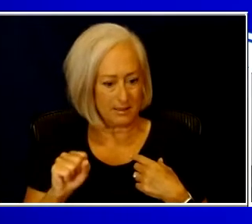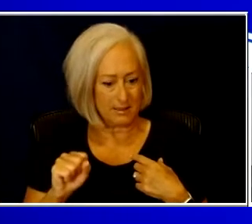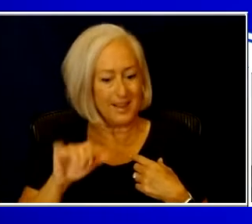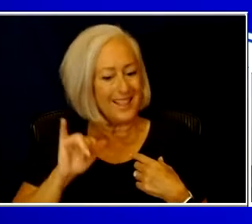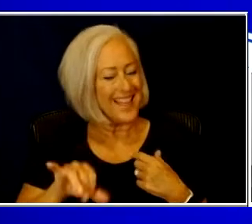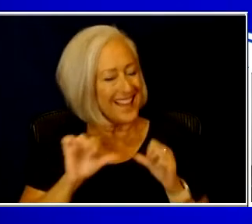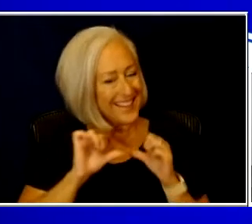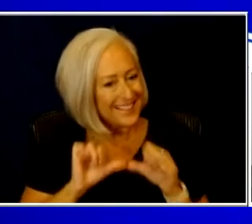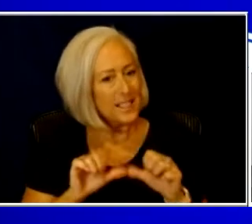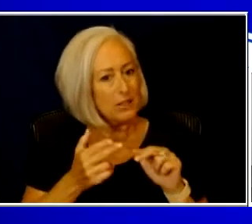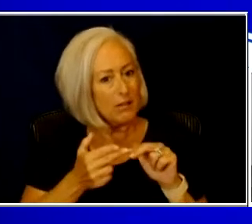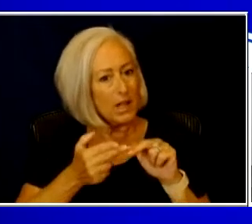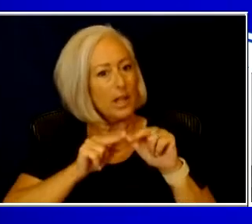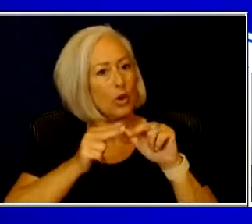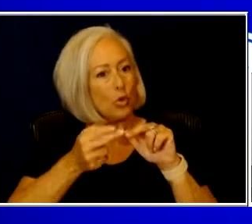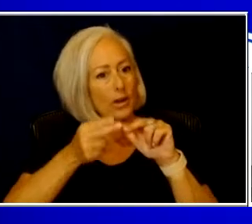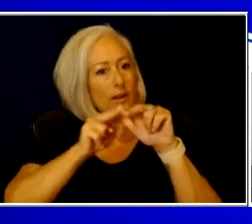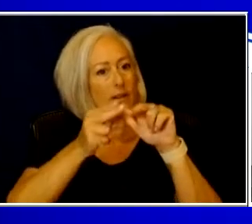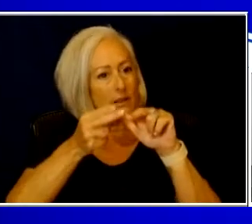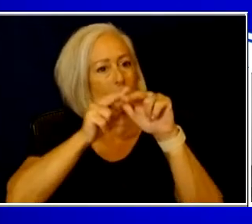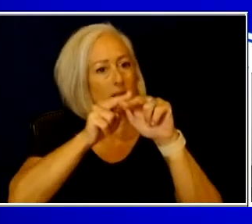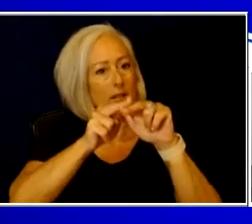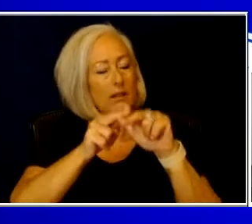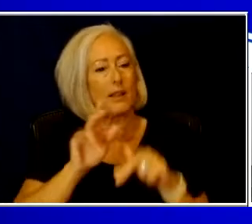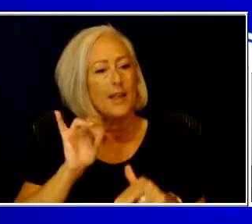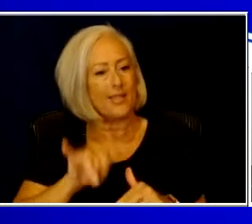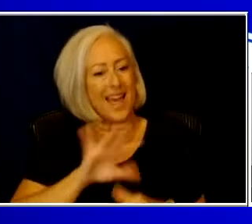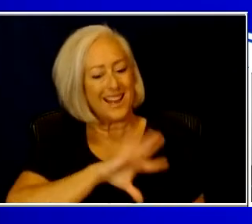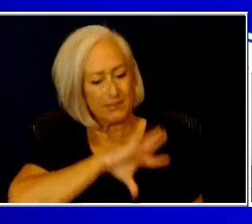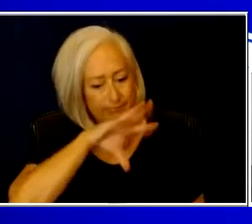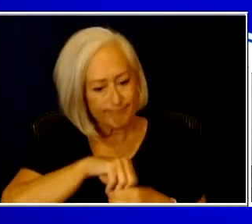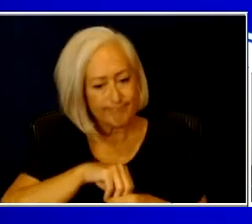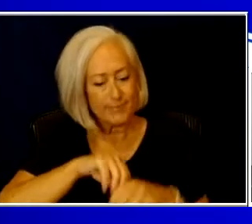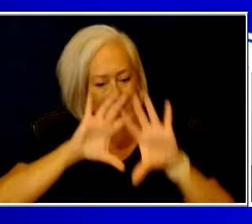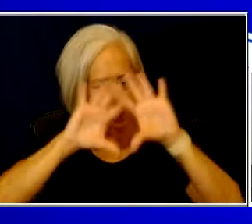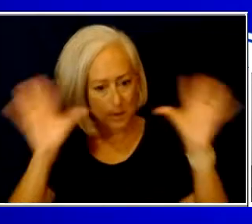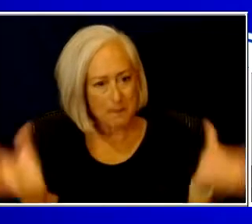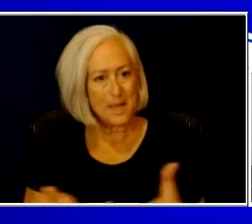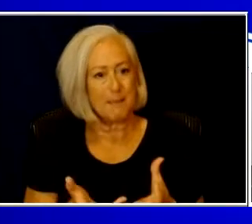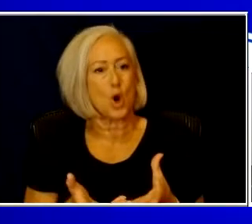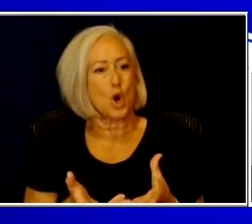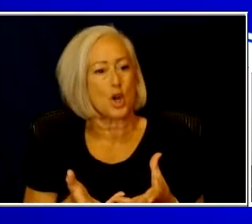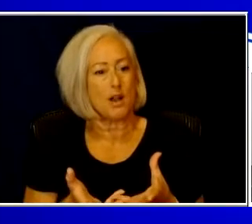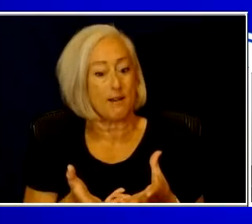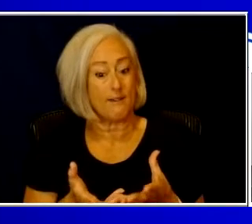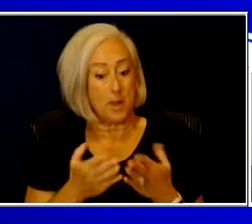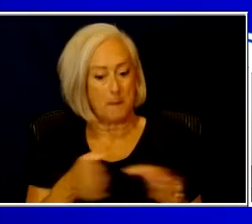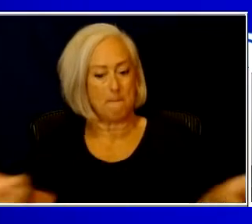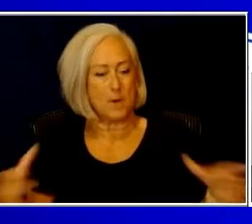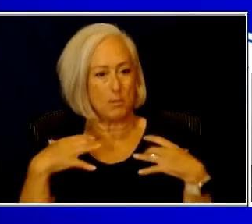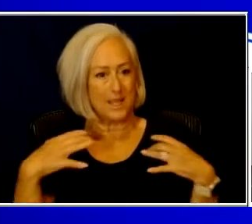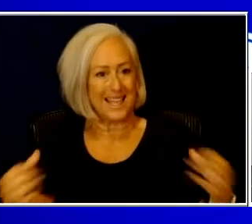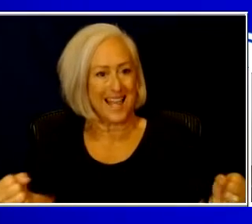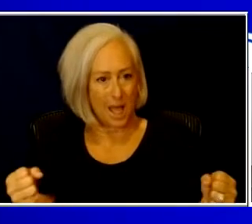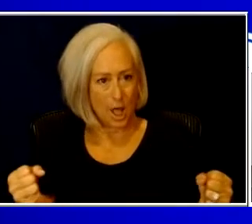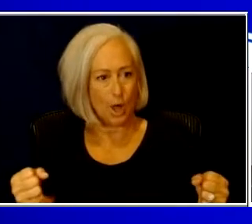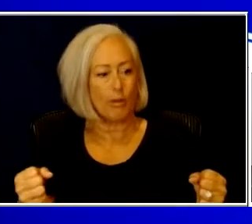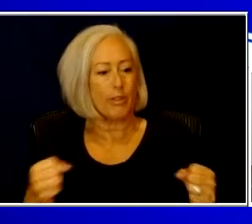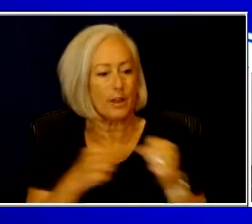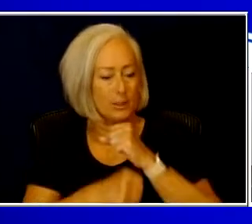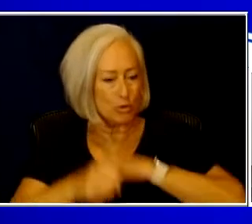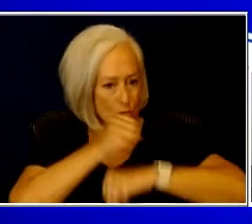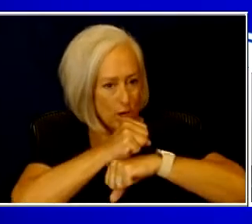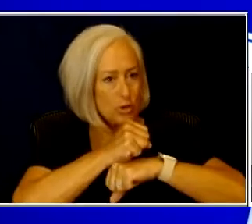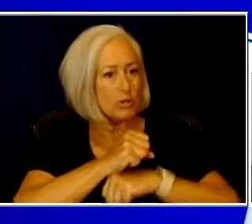think this plays into the bigger part of what I was saying, that public health and that public health infrastructure, and we need to continue to